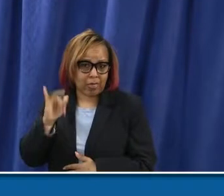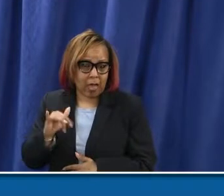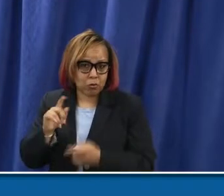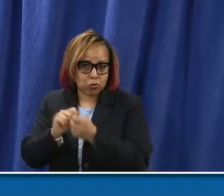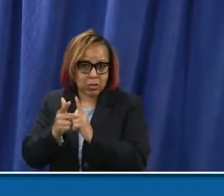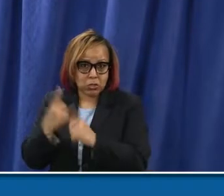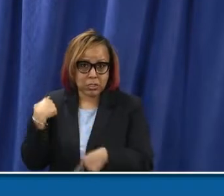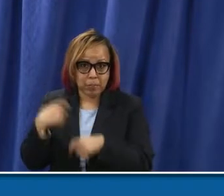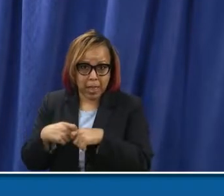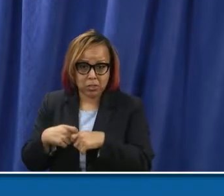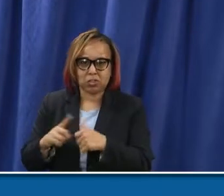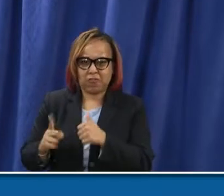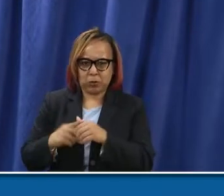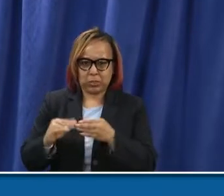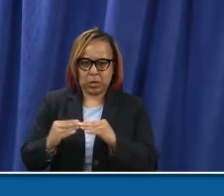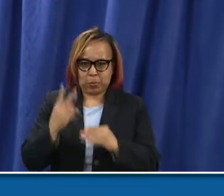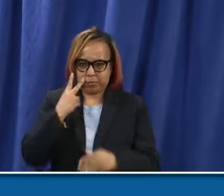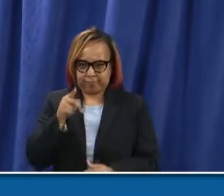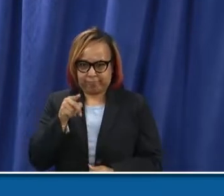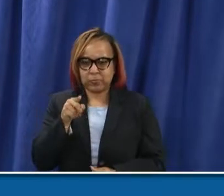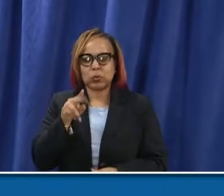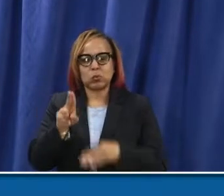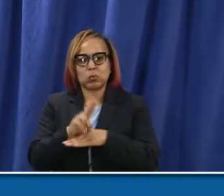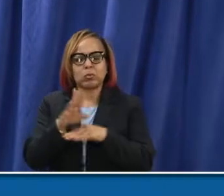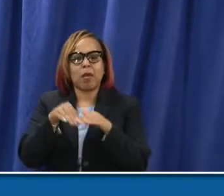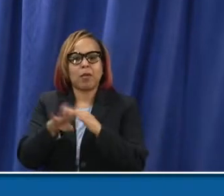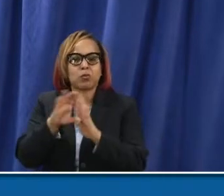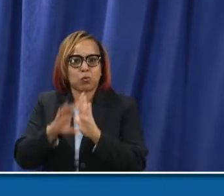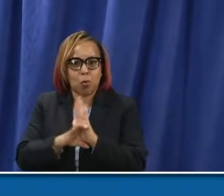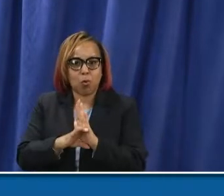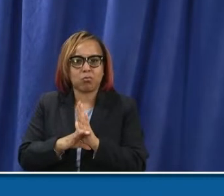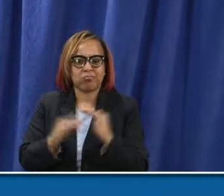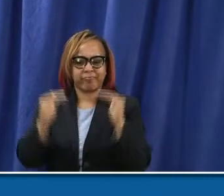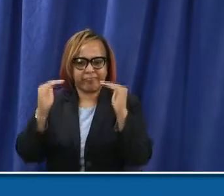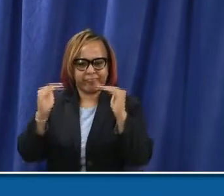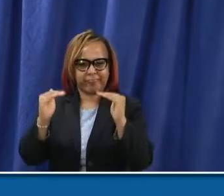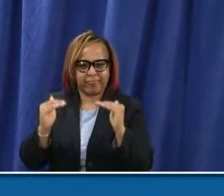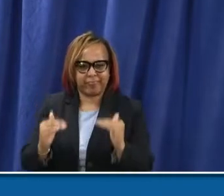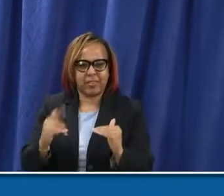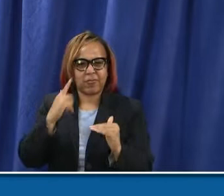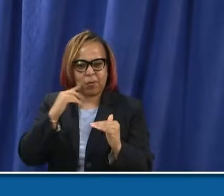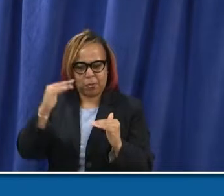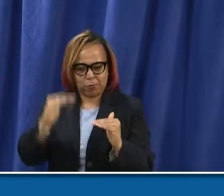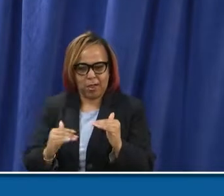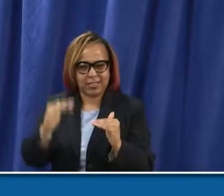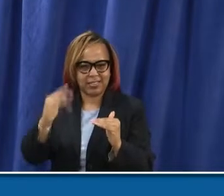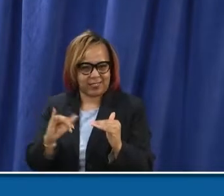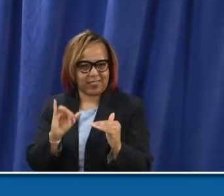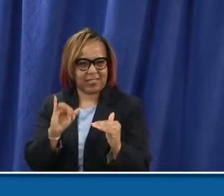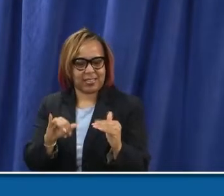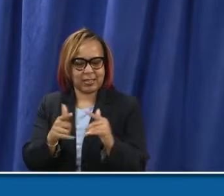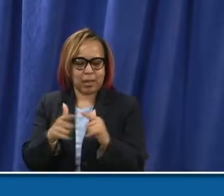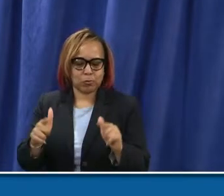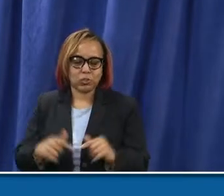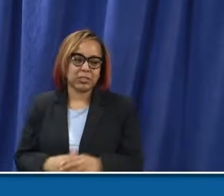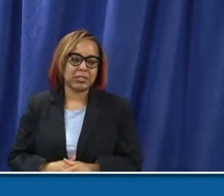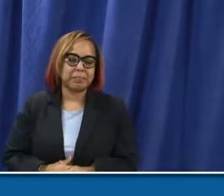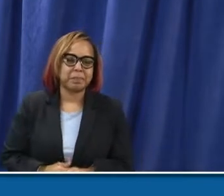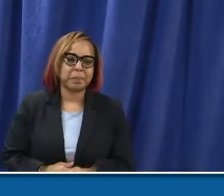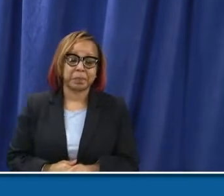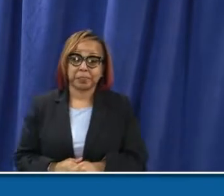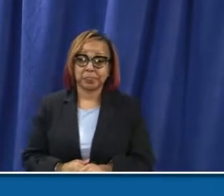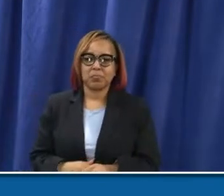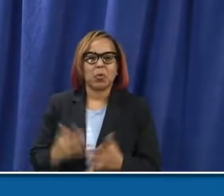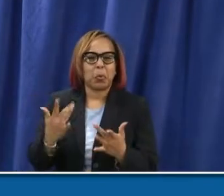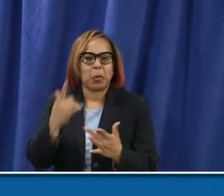Spanish, call that first number and use the access code, and then similarly for the rest of these languages.